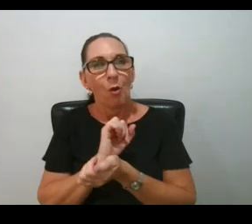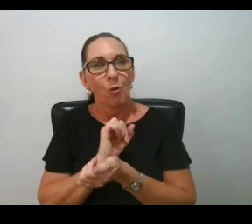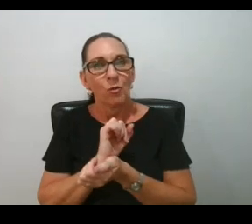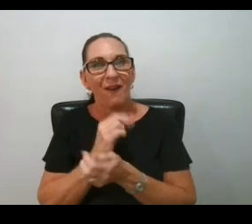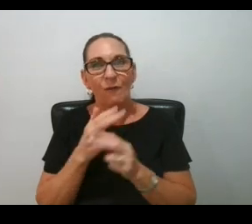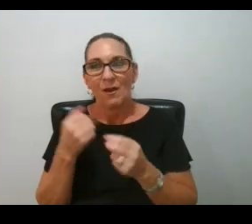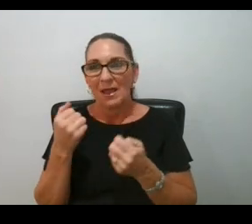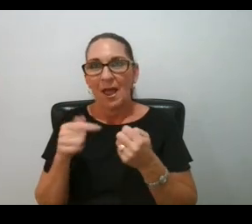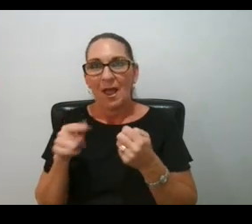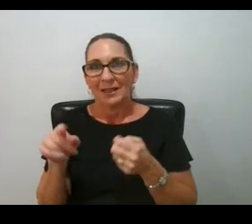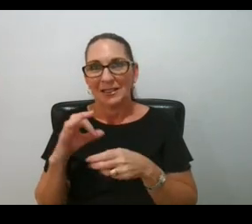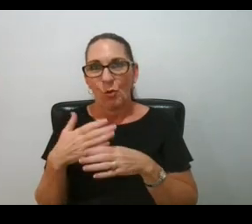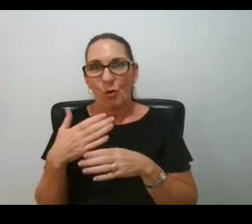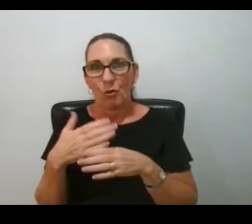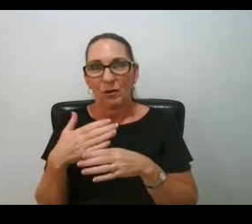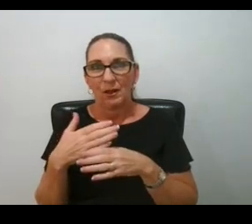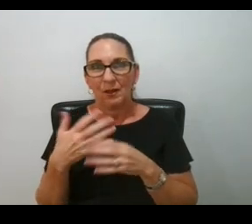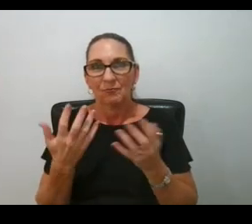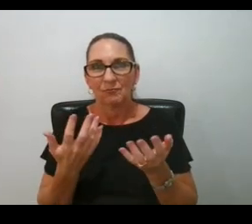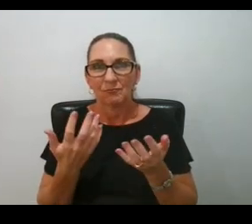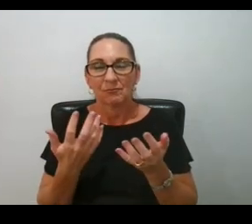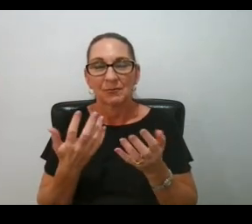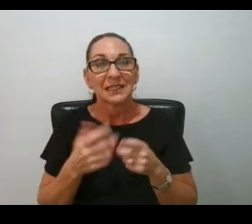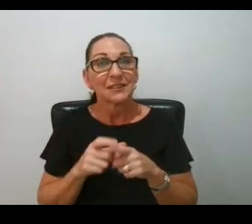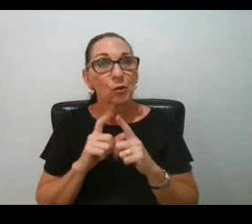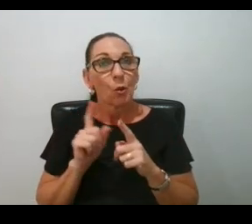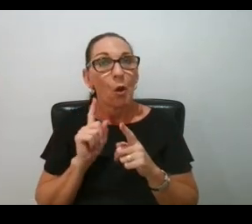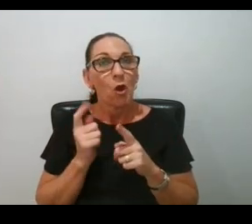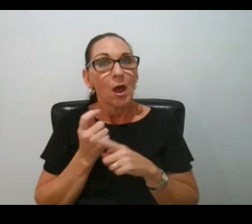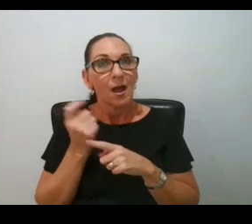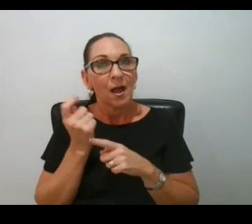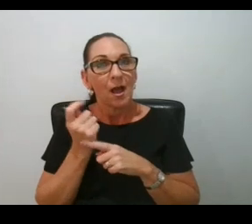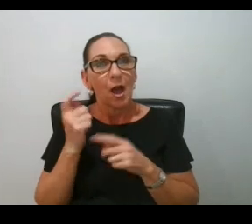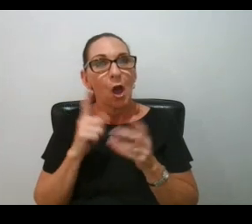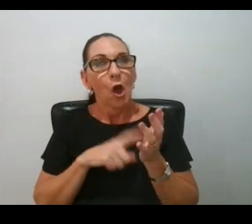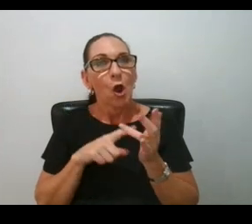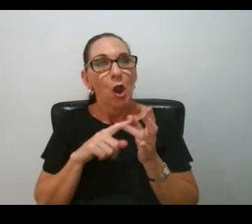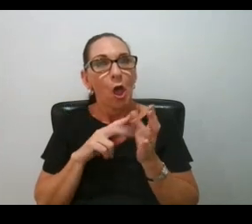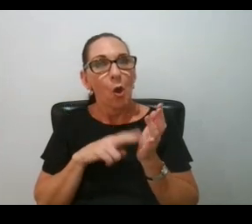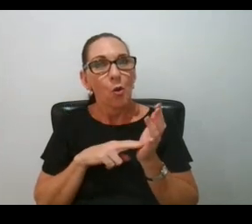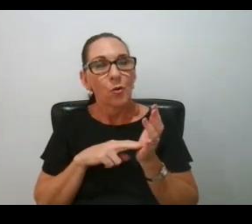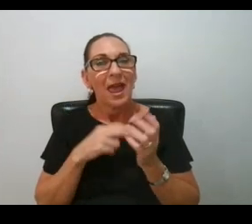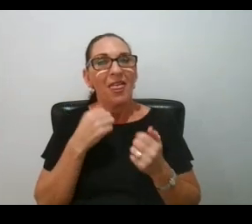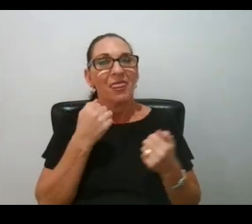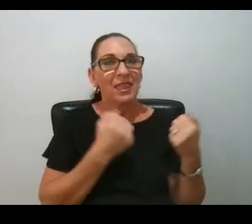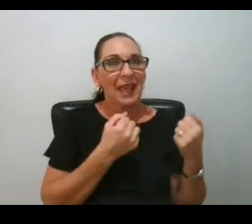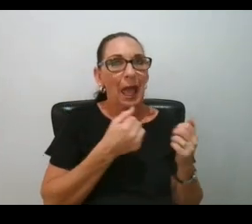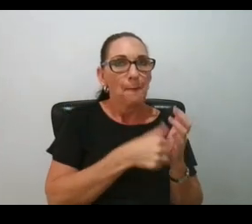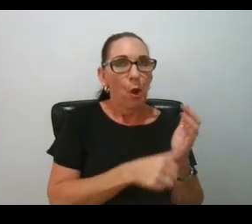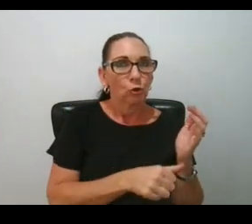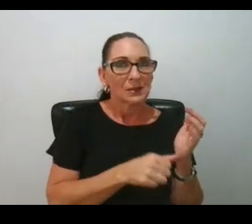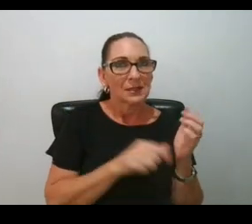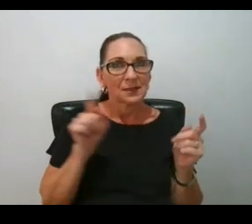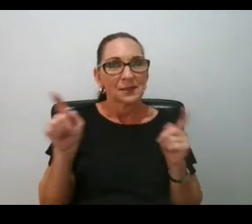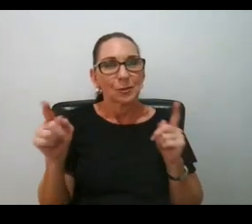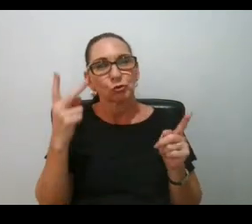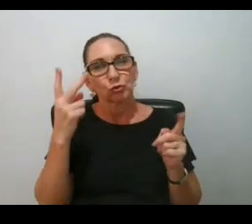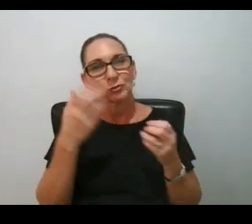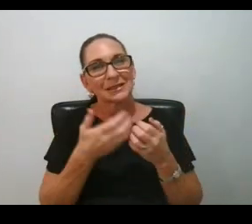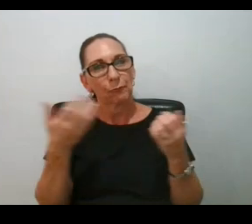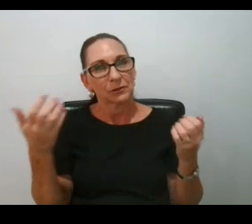Yeah. And the difficulty with that is the loan and the car purchase are 2 separate transactions. And